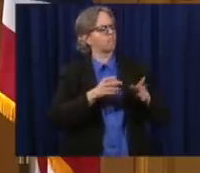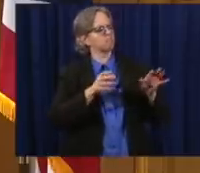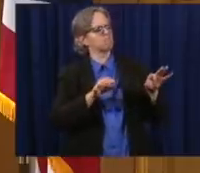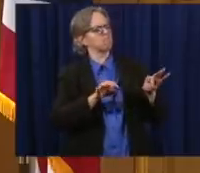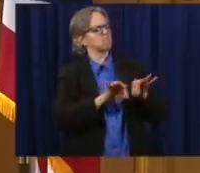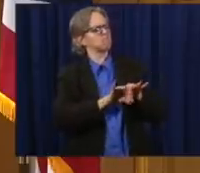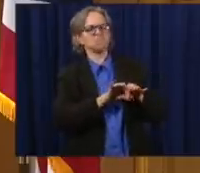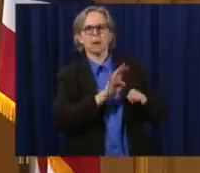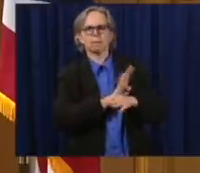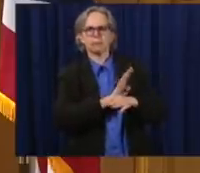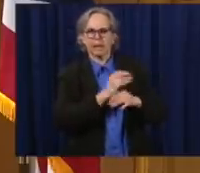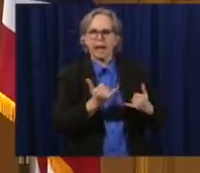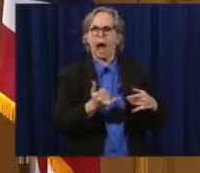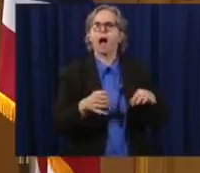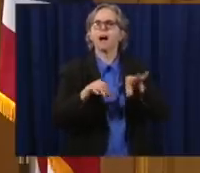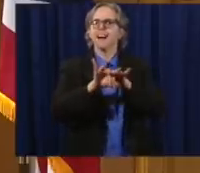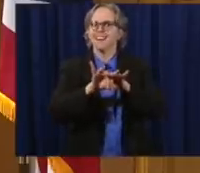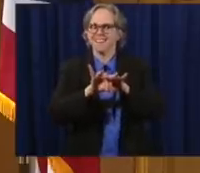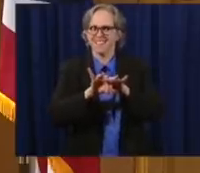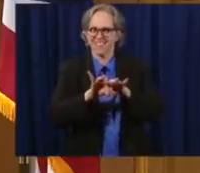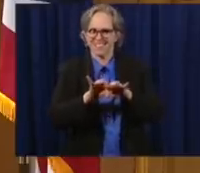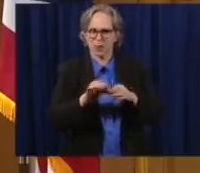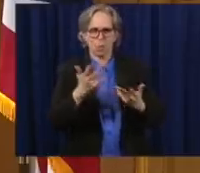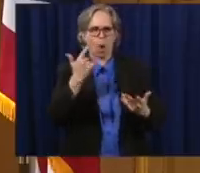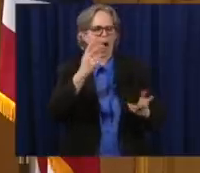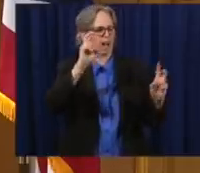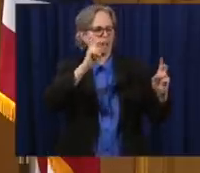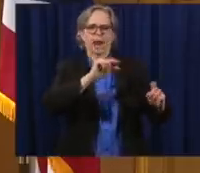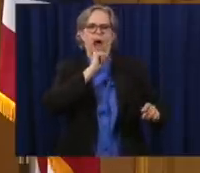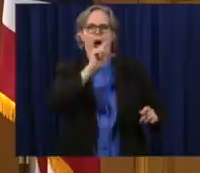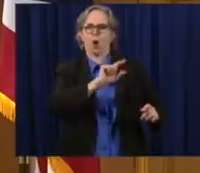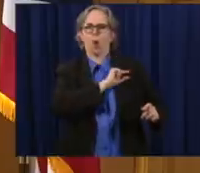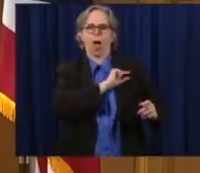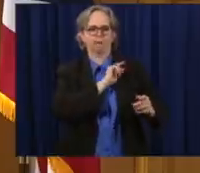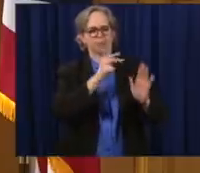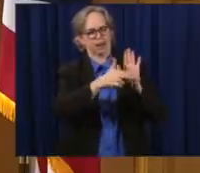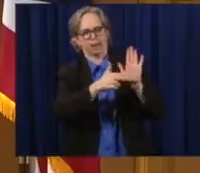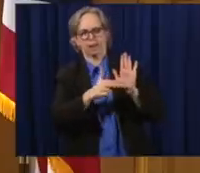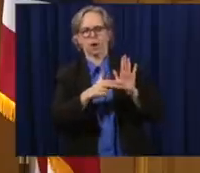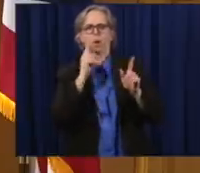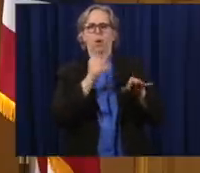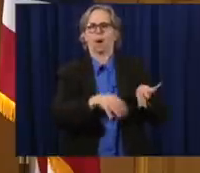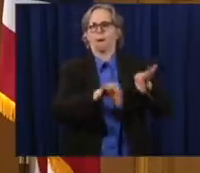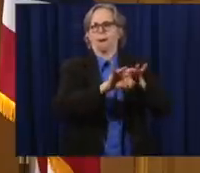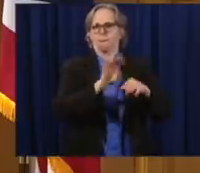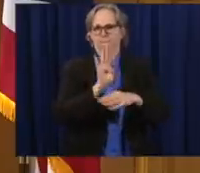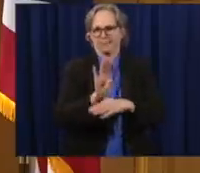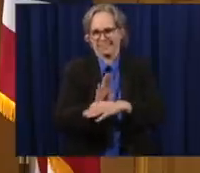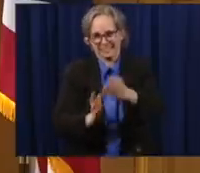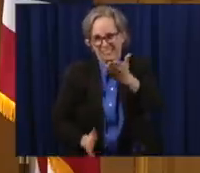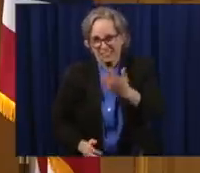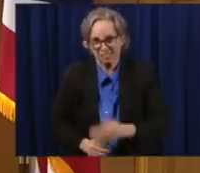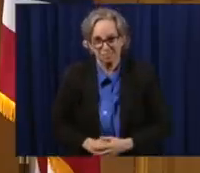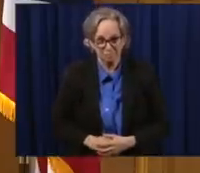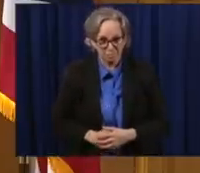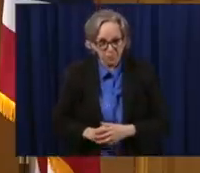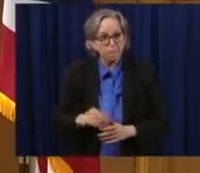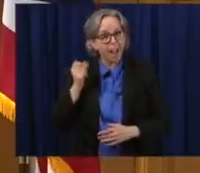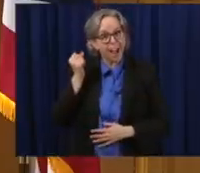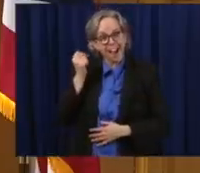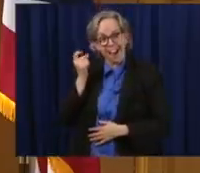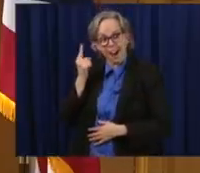didn't qualify to be essential. But some of those businesses, their ability to protect